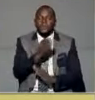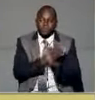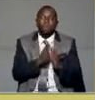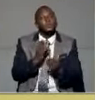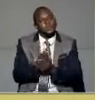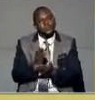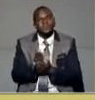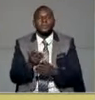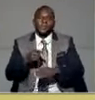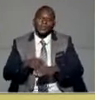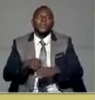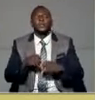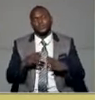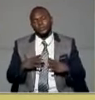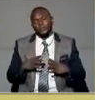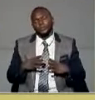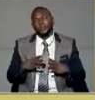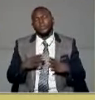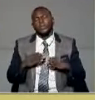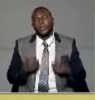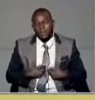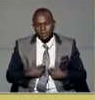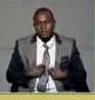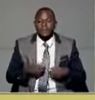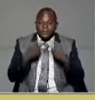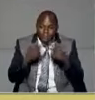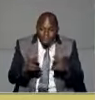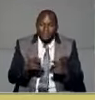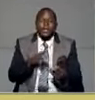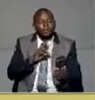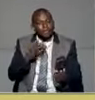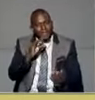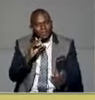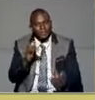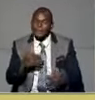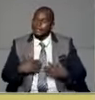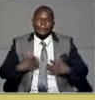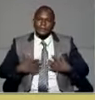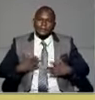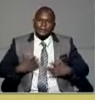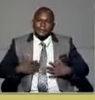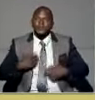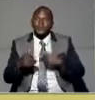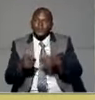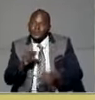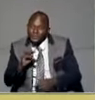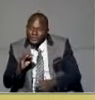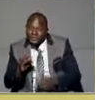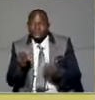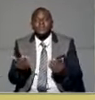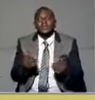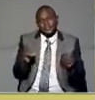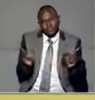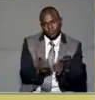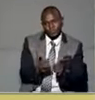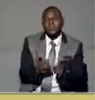Archbishop, you're very tired, but when you start speaking, everybody out there would like to keep watching you and listening to you. Thank you. But just